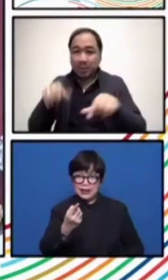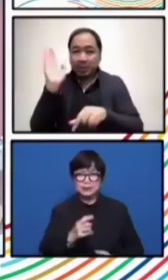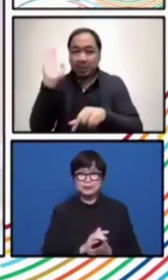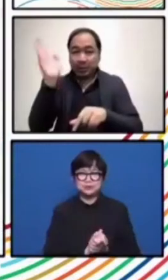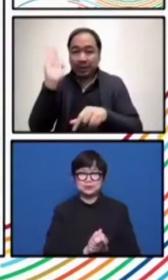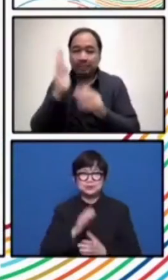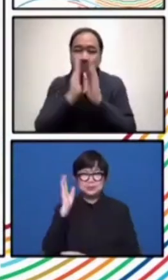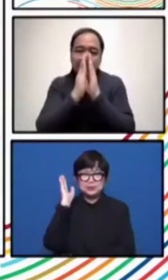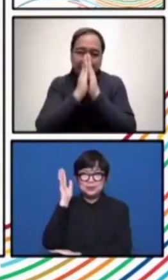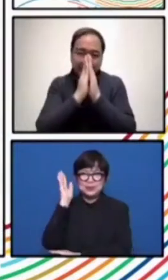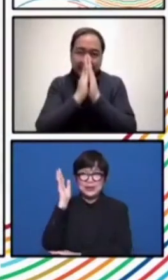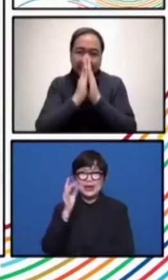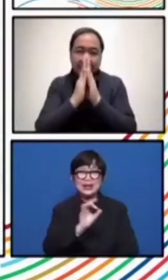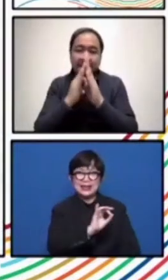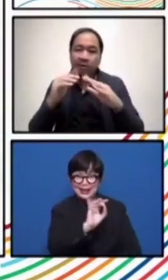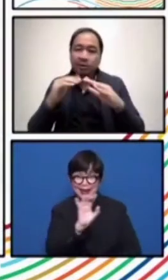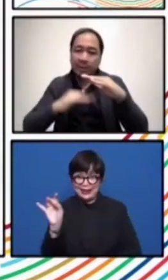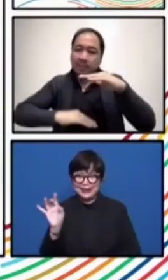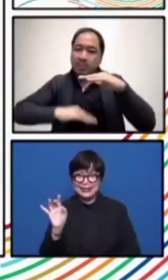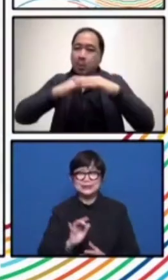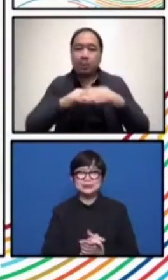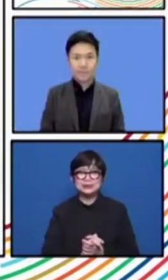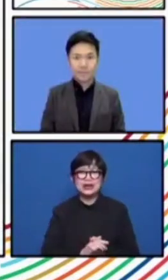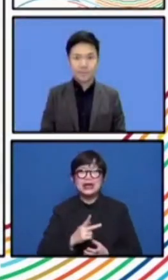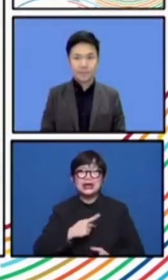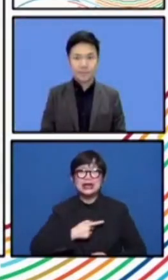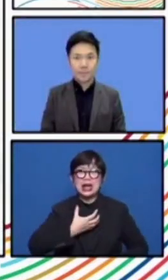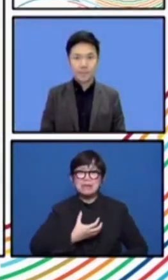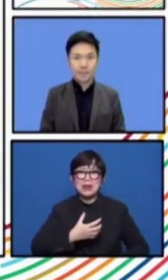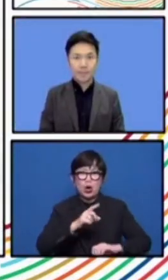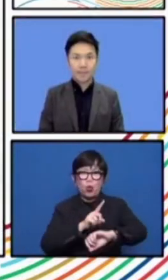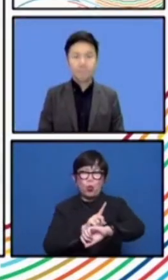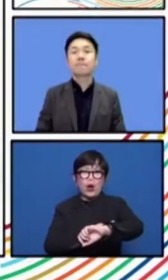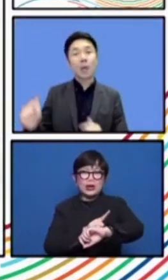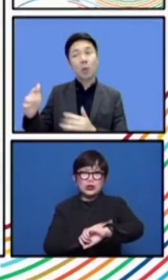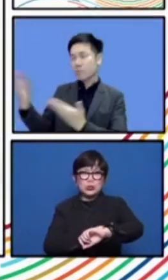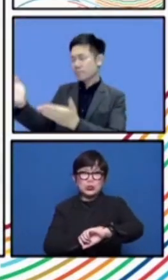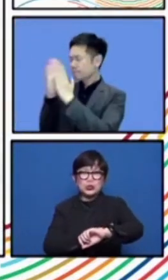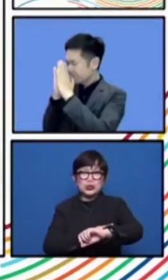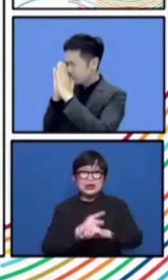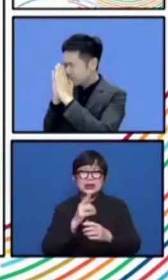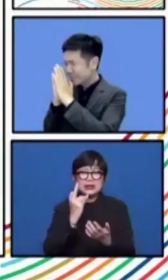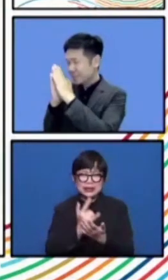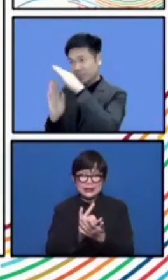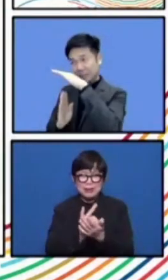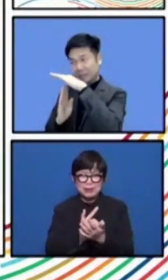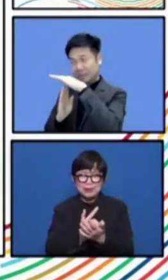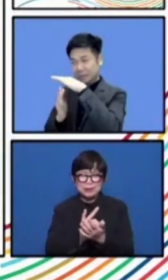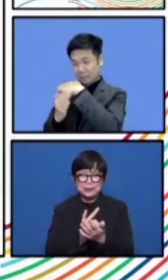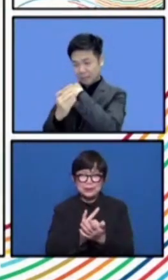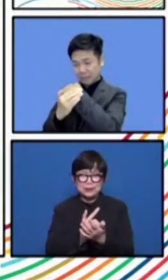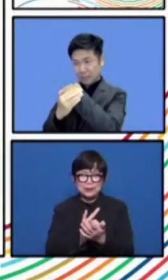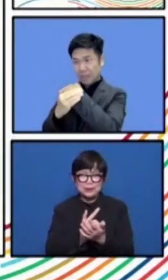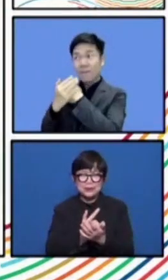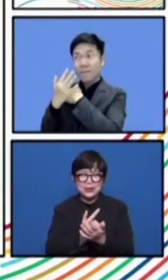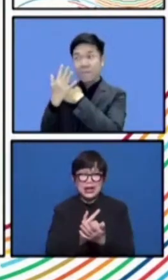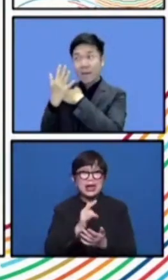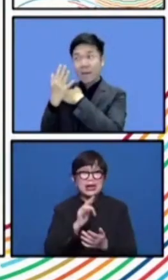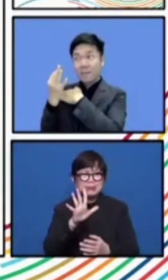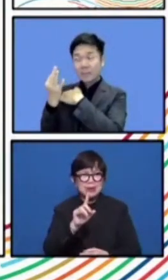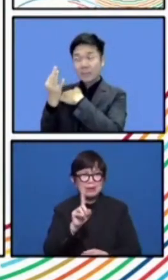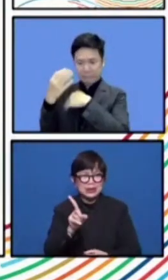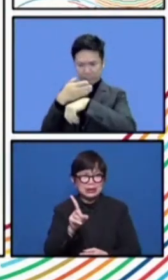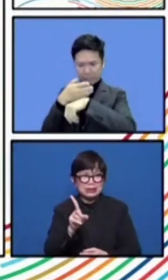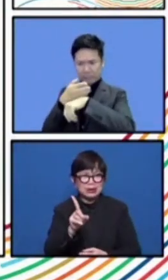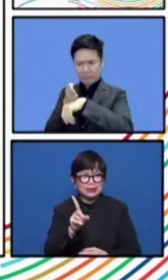close to the five minutes otherwise we won't get through all the uh the questions and we're already uh four minutes over okay I'd now like